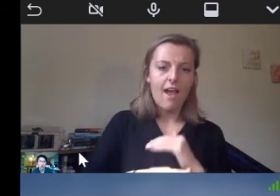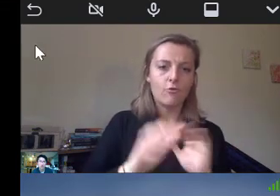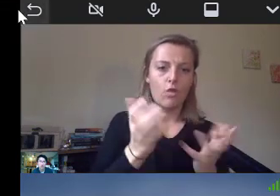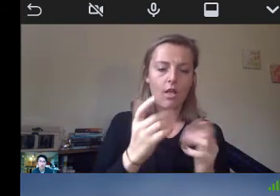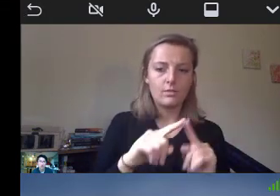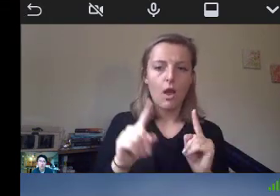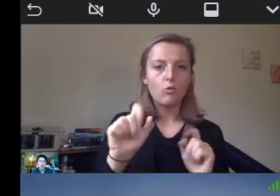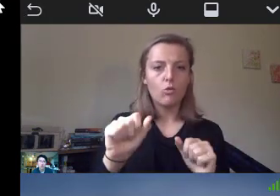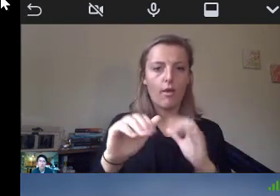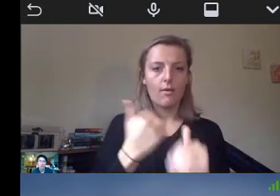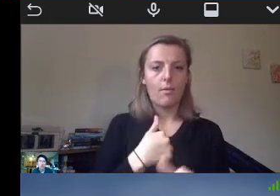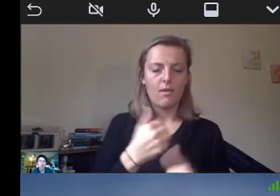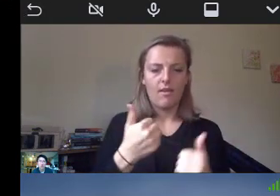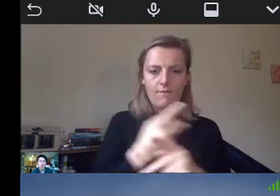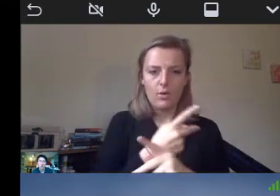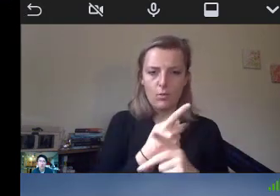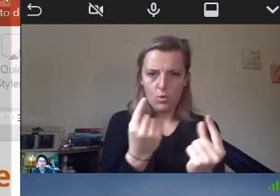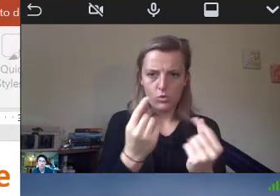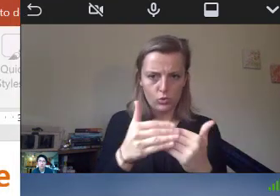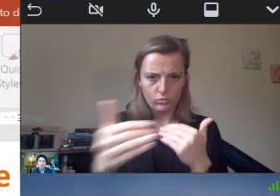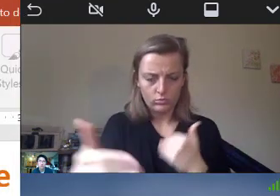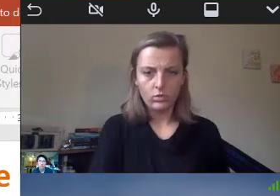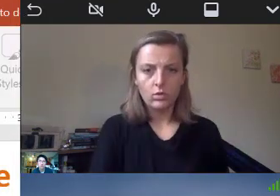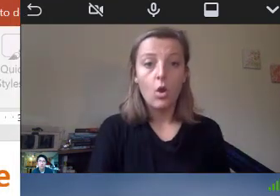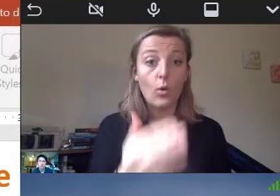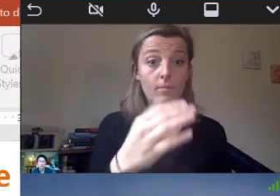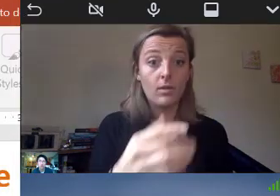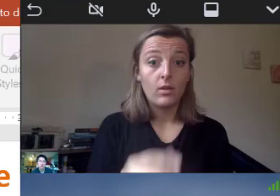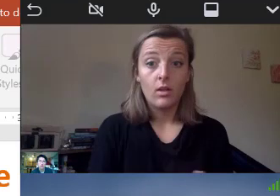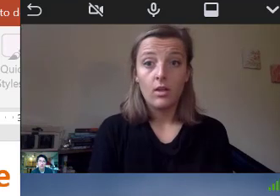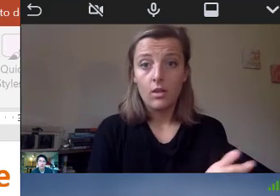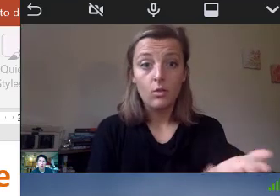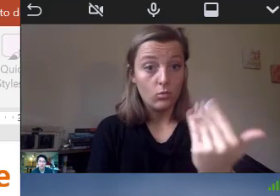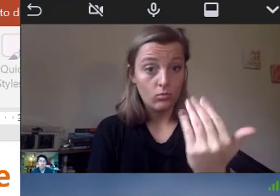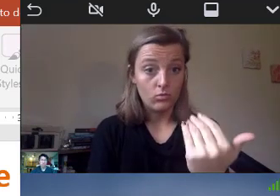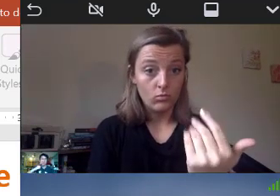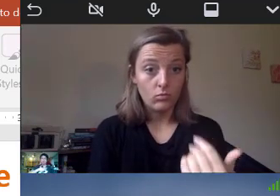figure out how to solve that issue.